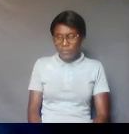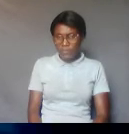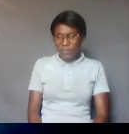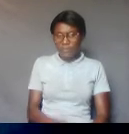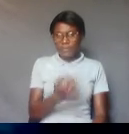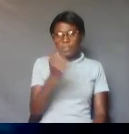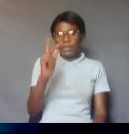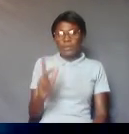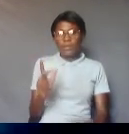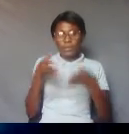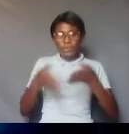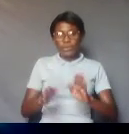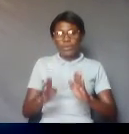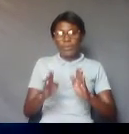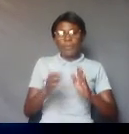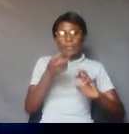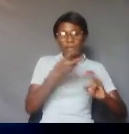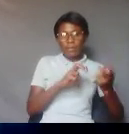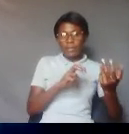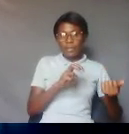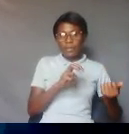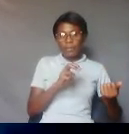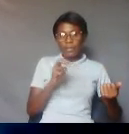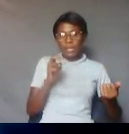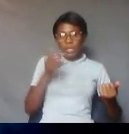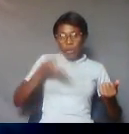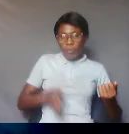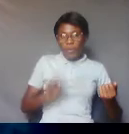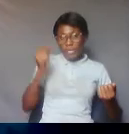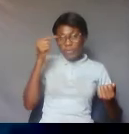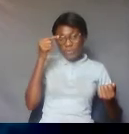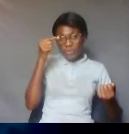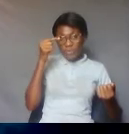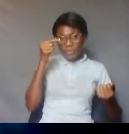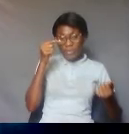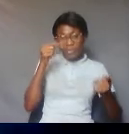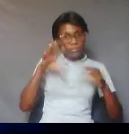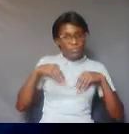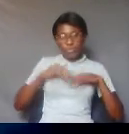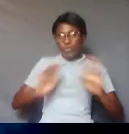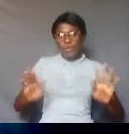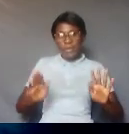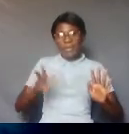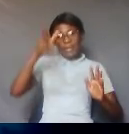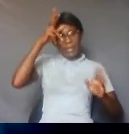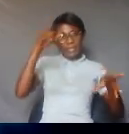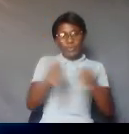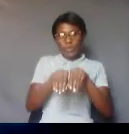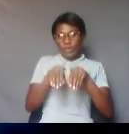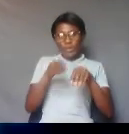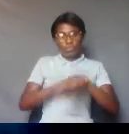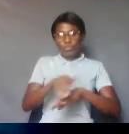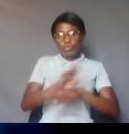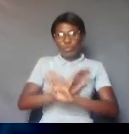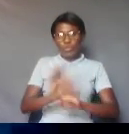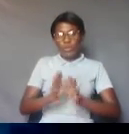you, beginning to us to also challenge the image of God, to say the image of God comes in different forms, because the image of